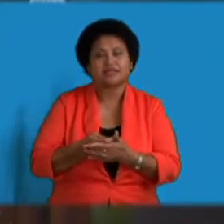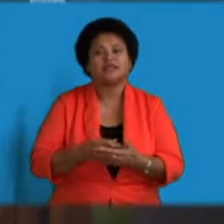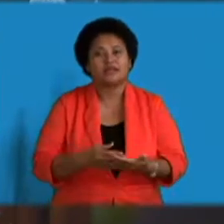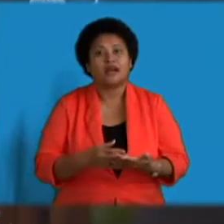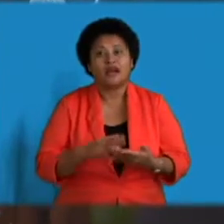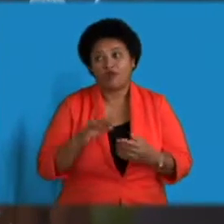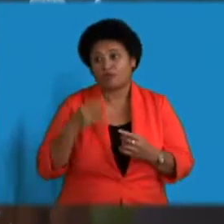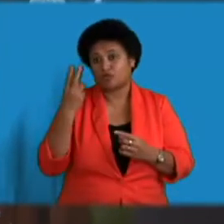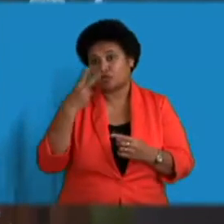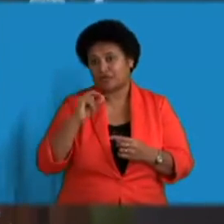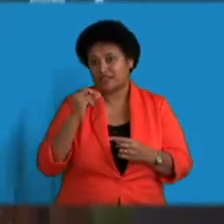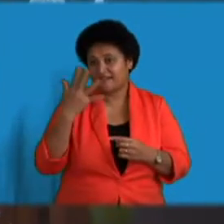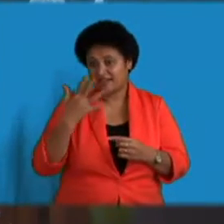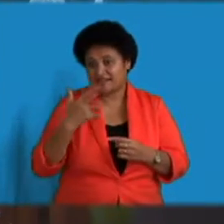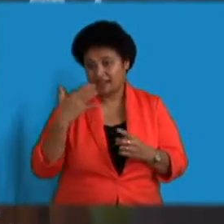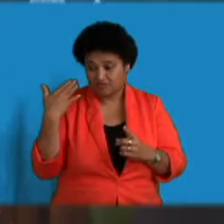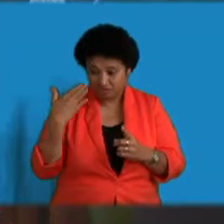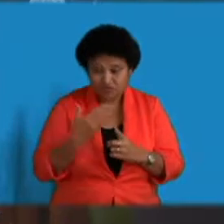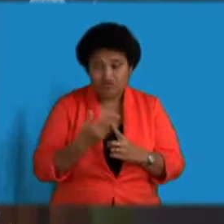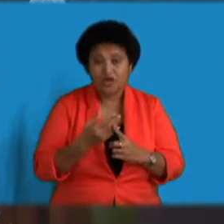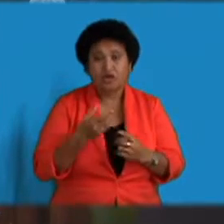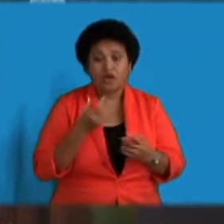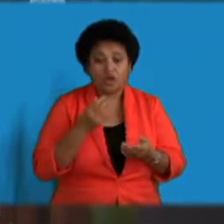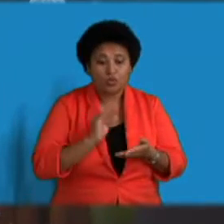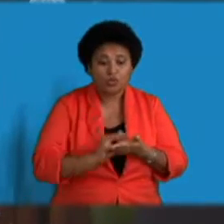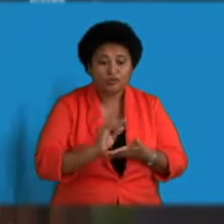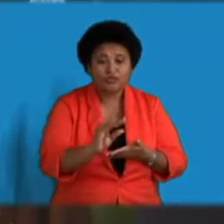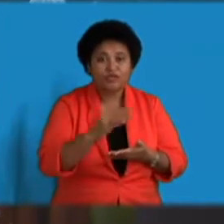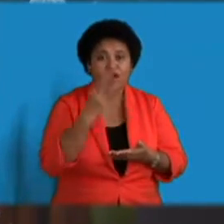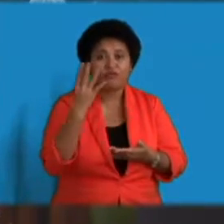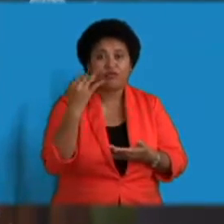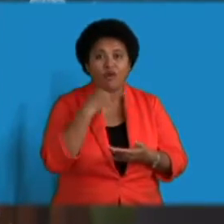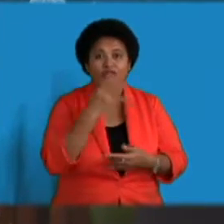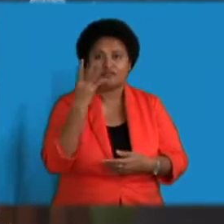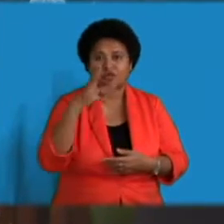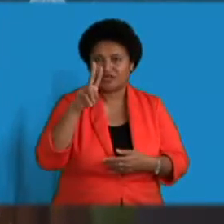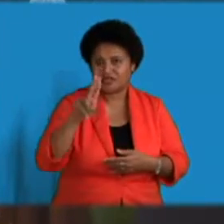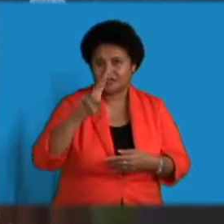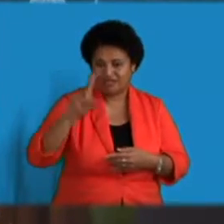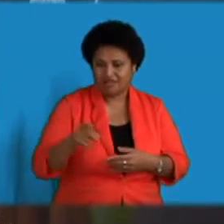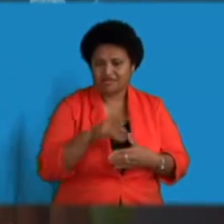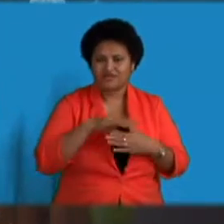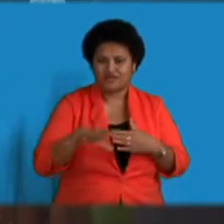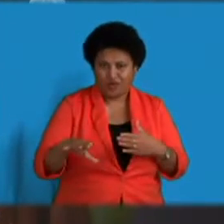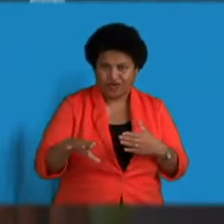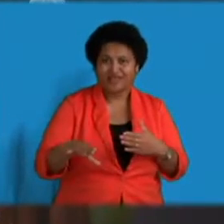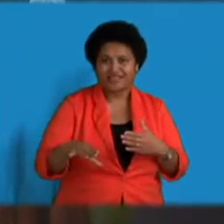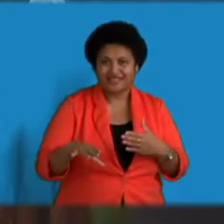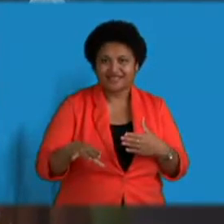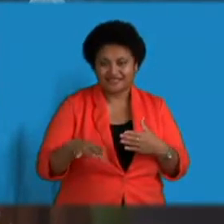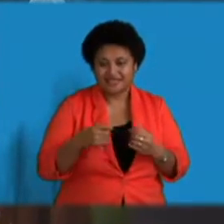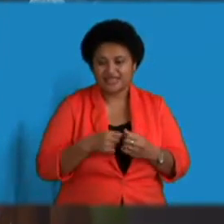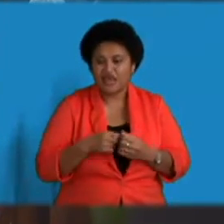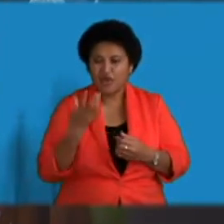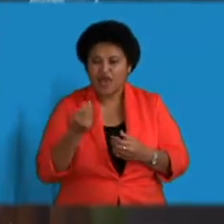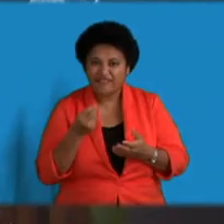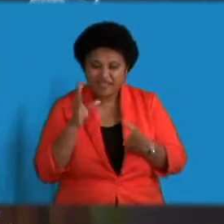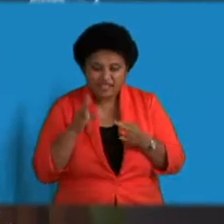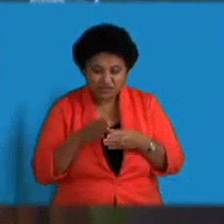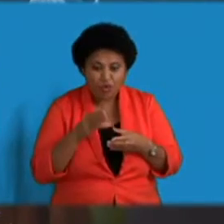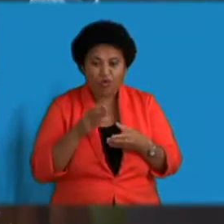spent 432,000 for construction of library rooms outside the library grant, the small grants that we